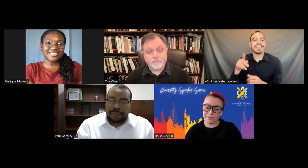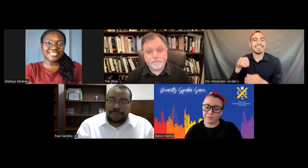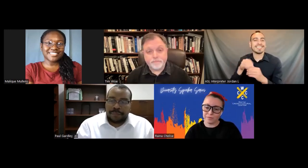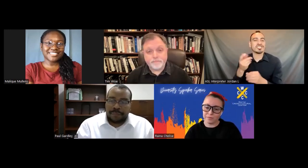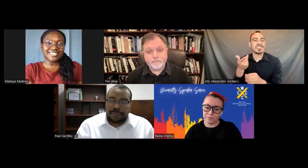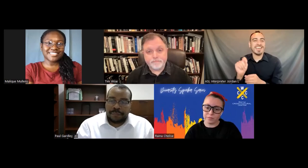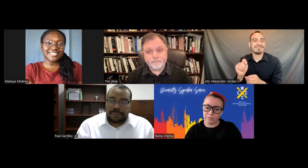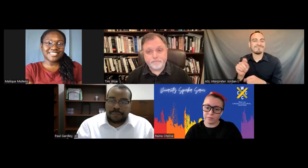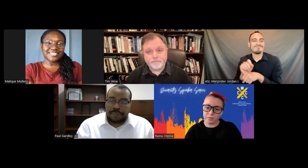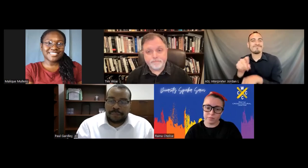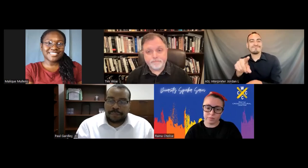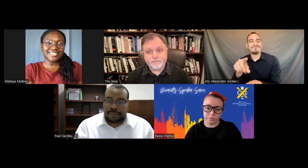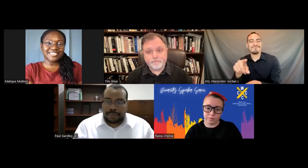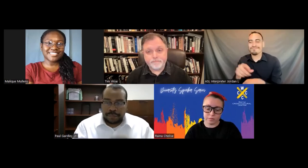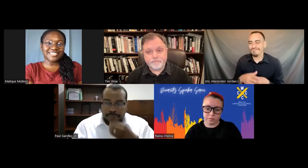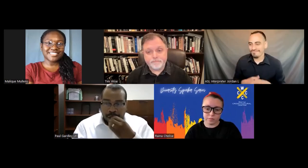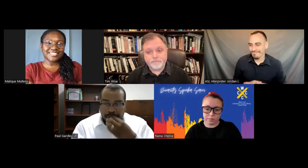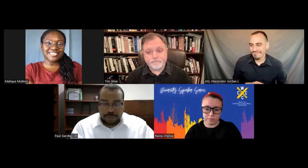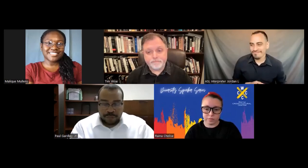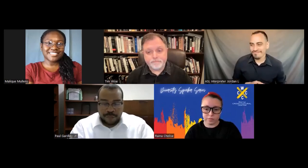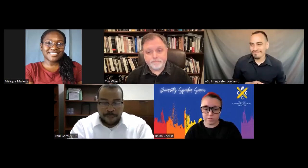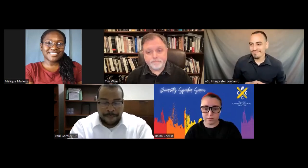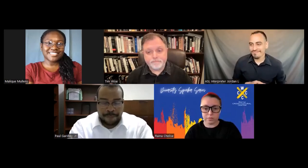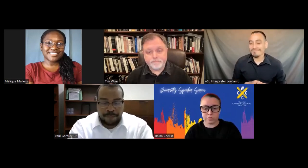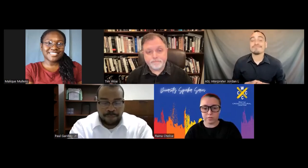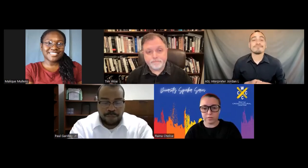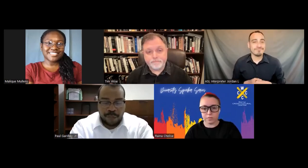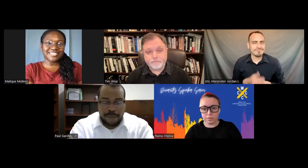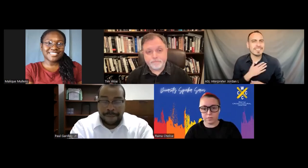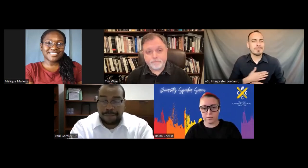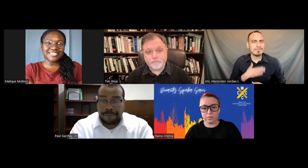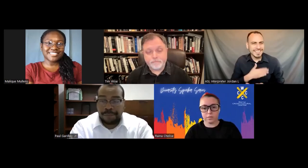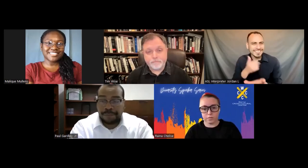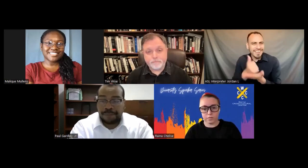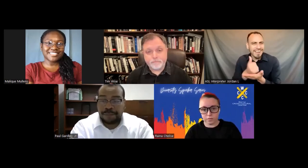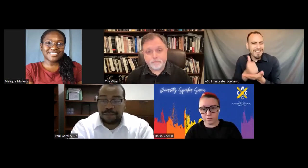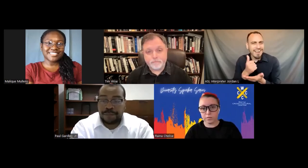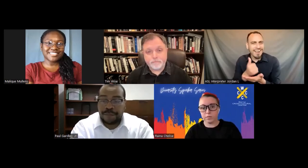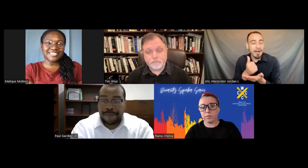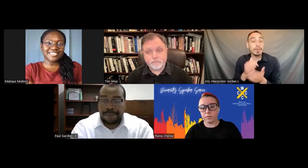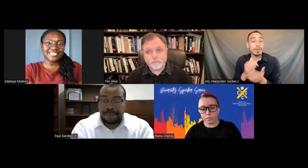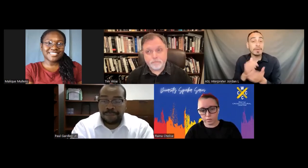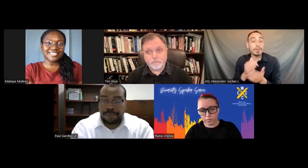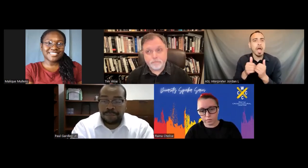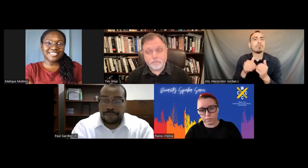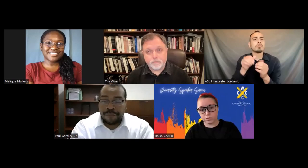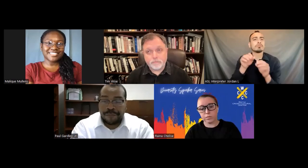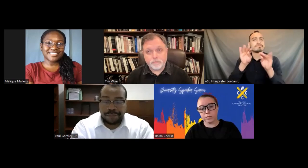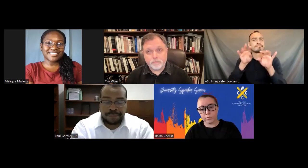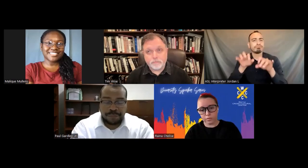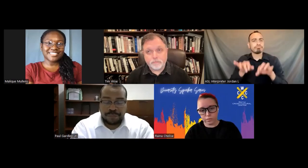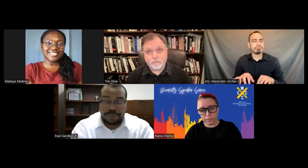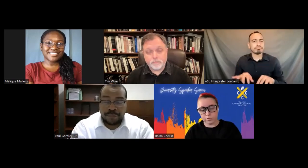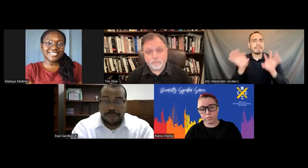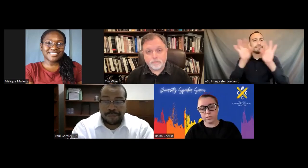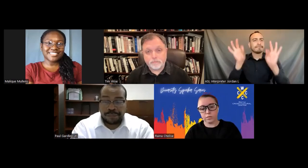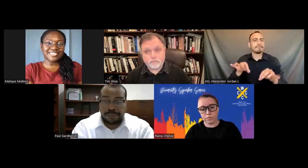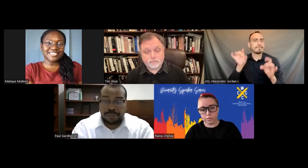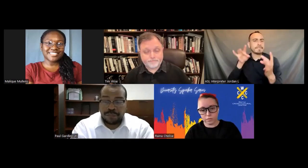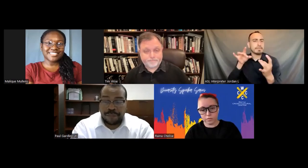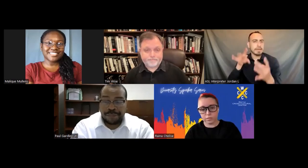is going to provide for everyone here. And if you could please help us out by filling out the feedback form, that will also be in the